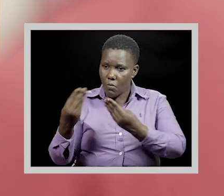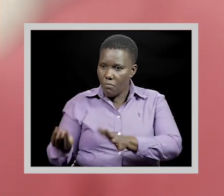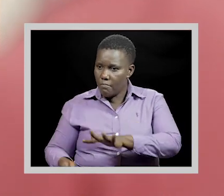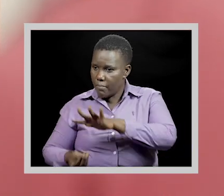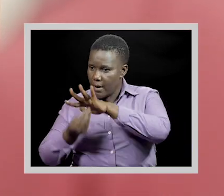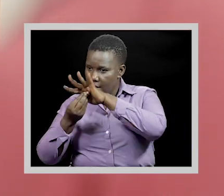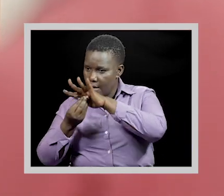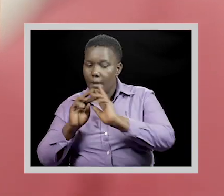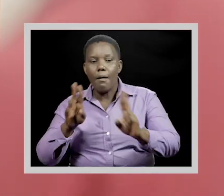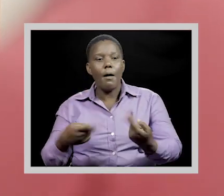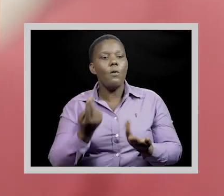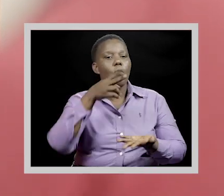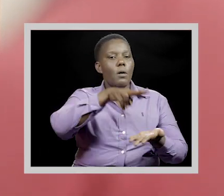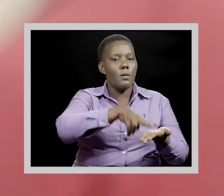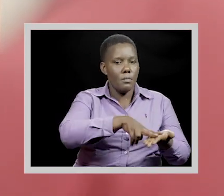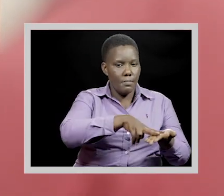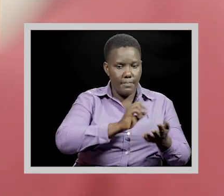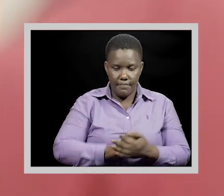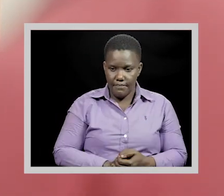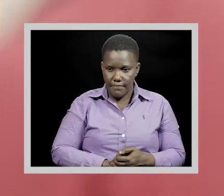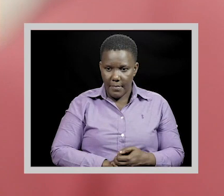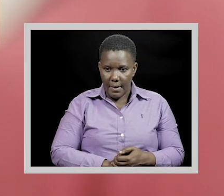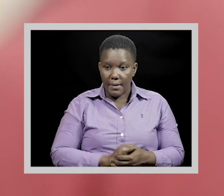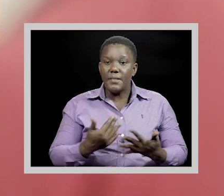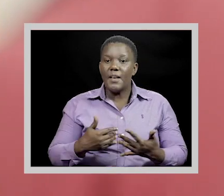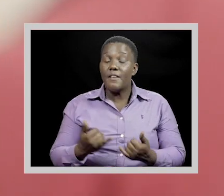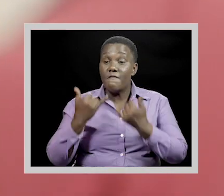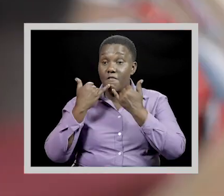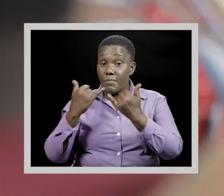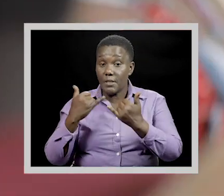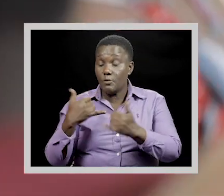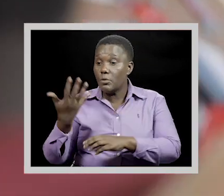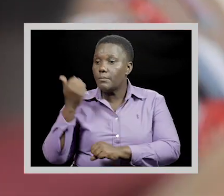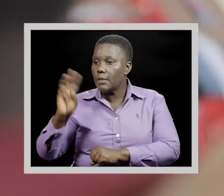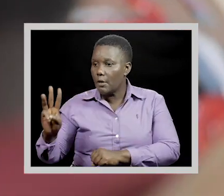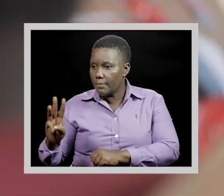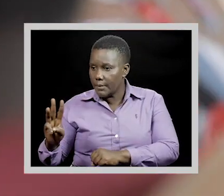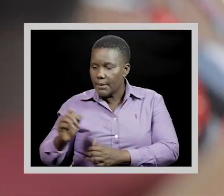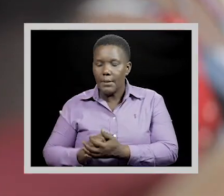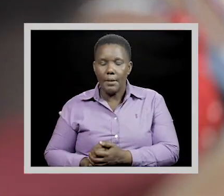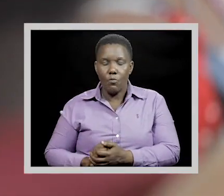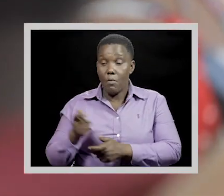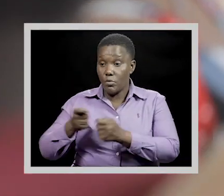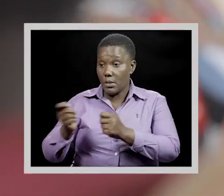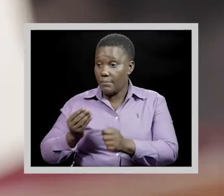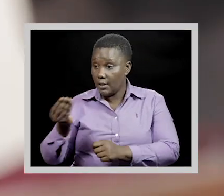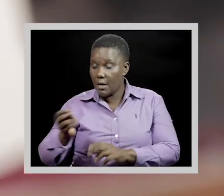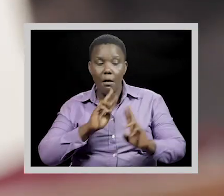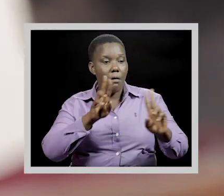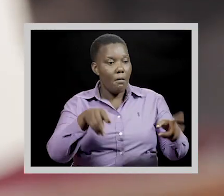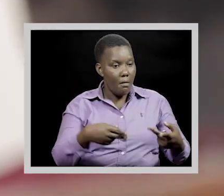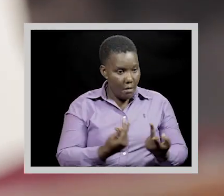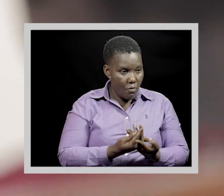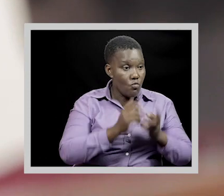bail and sentencing. Information can be obtained from a prosecutor or social inquiry